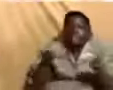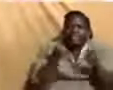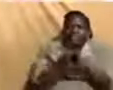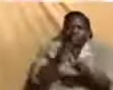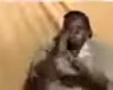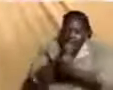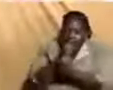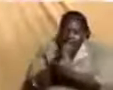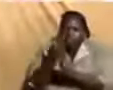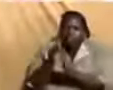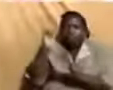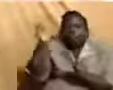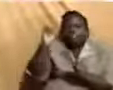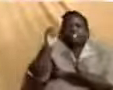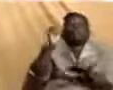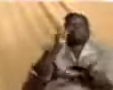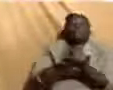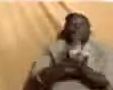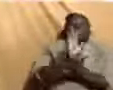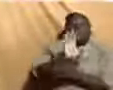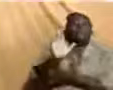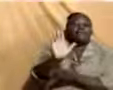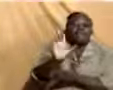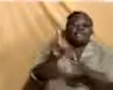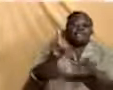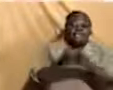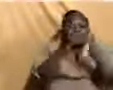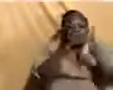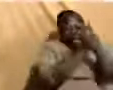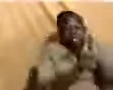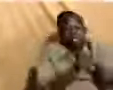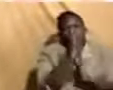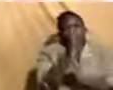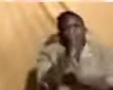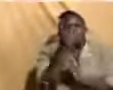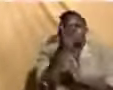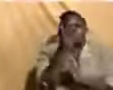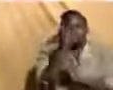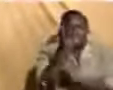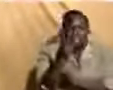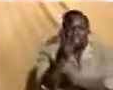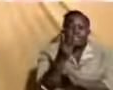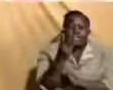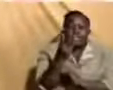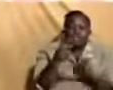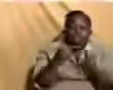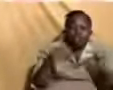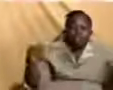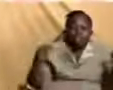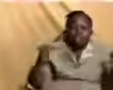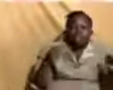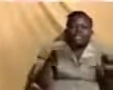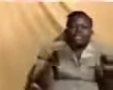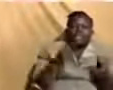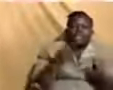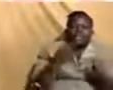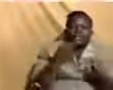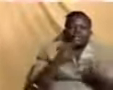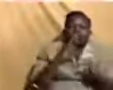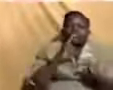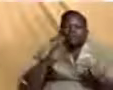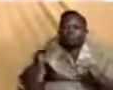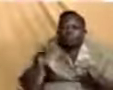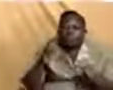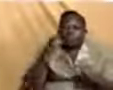of presidential office. And Article 143, Clause 2, prohibits, gives him immunity from being sued when